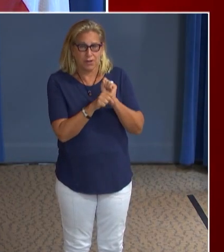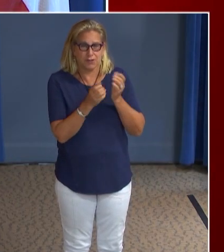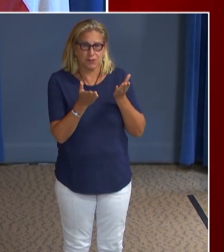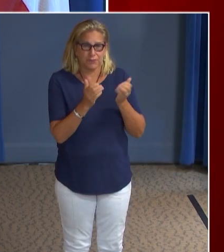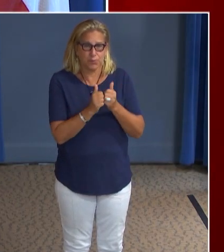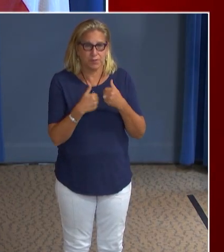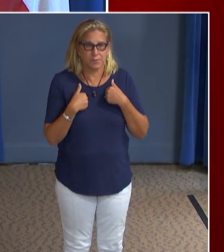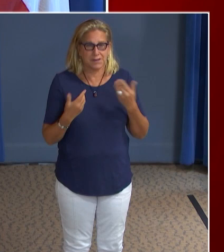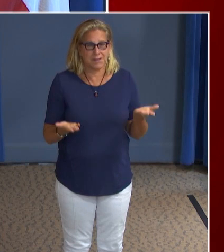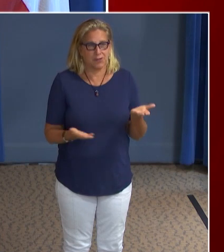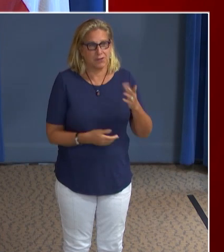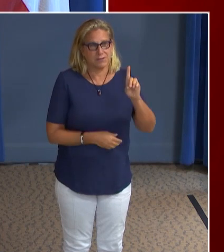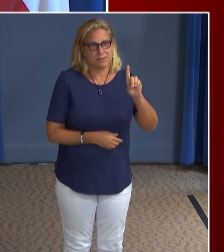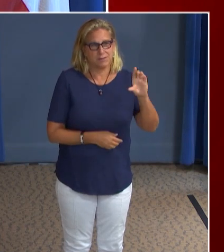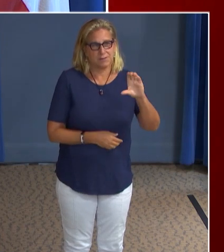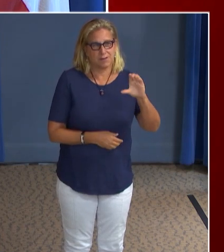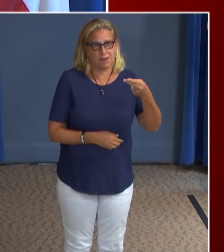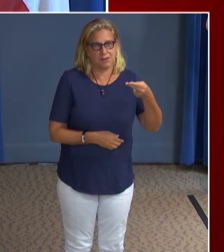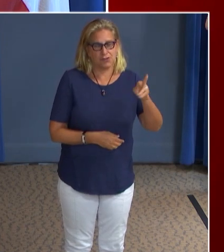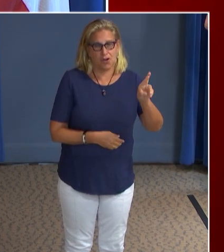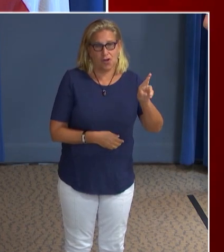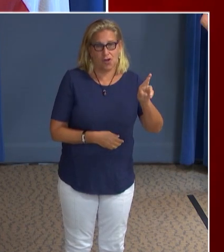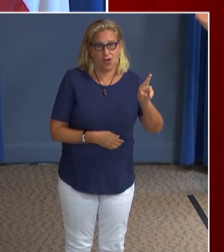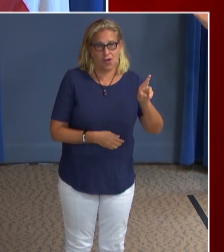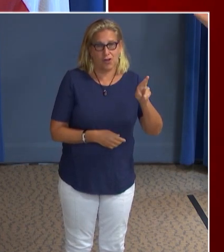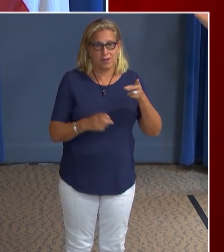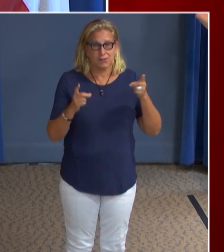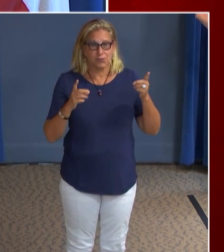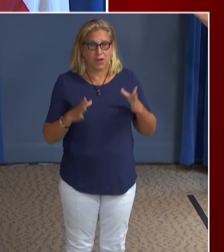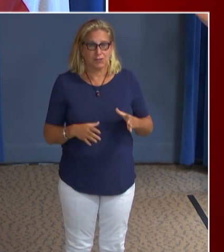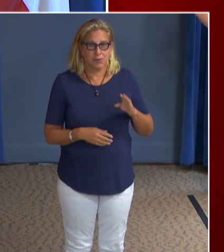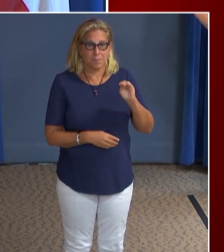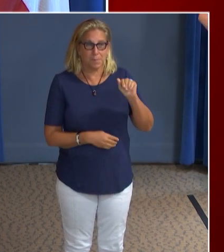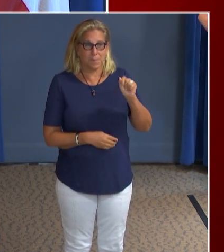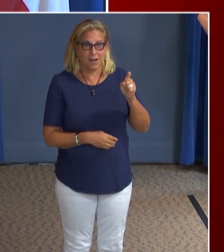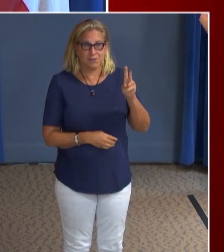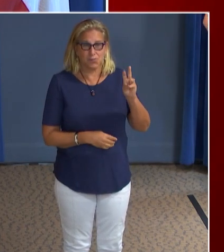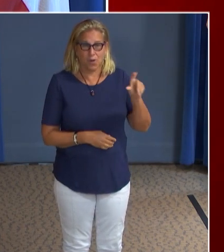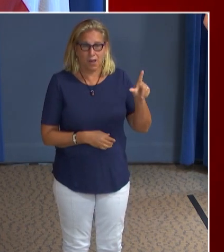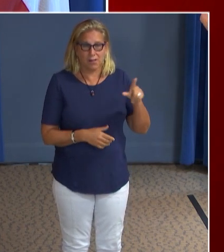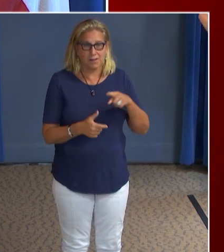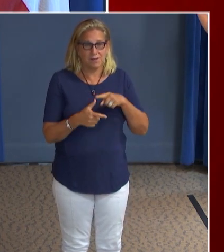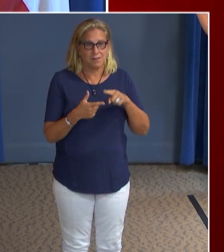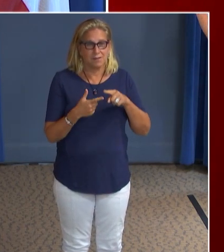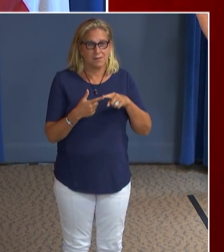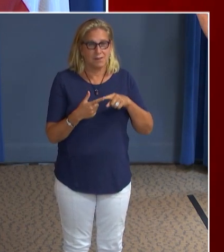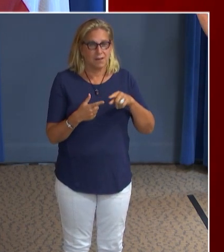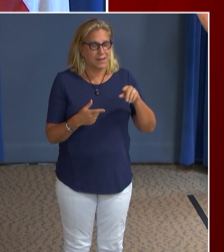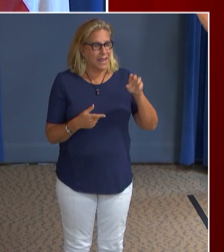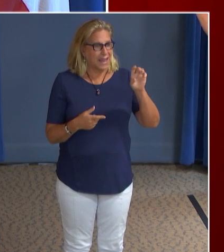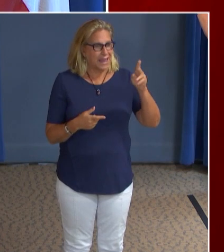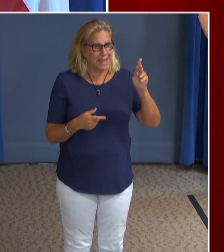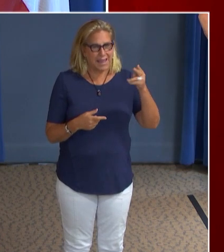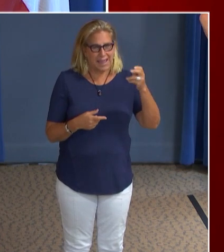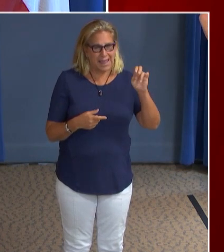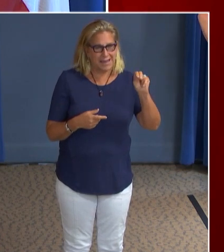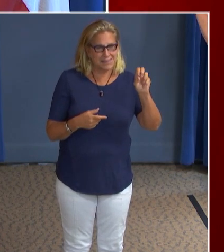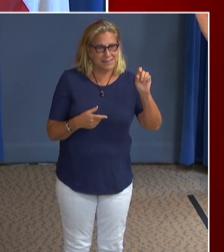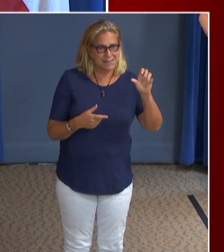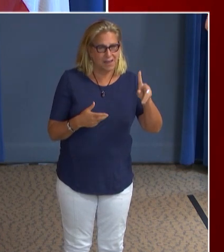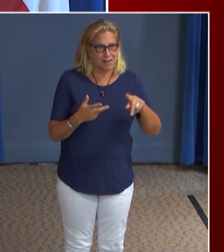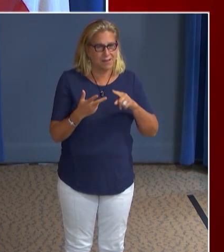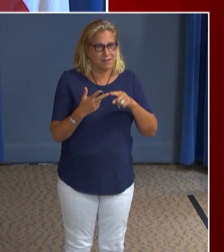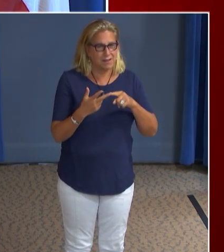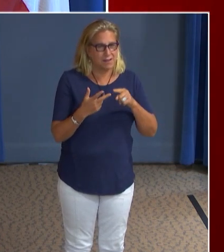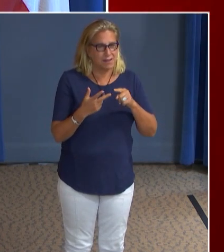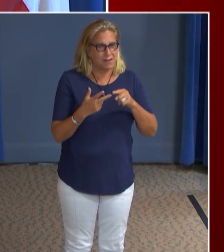Resources. Director Maxwell, Quelly Sneed, the Dean of City University and Career Pathways, and